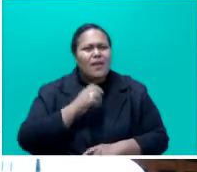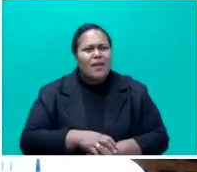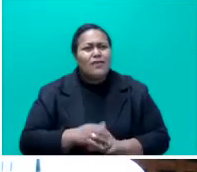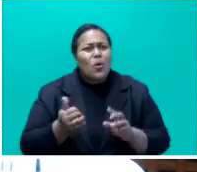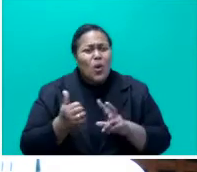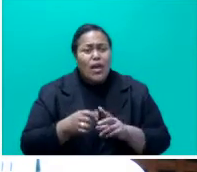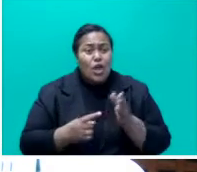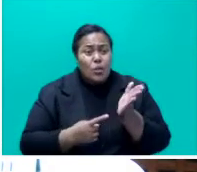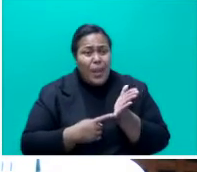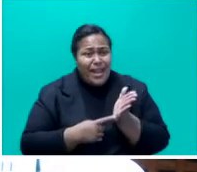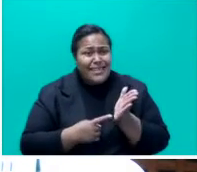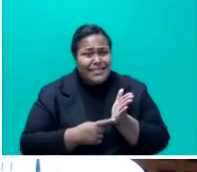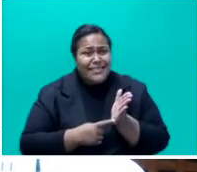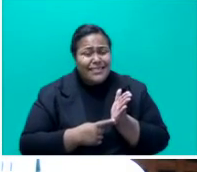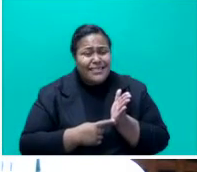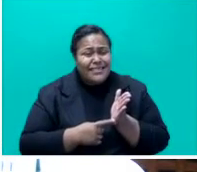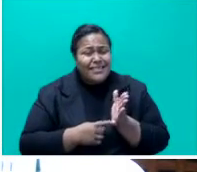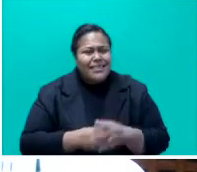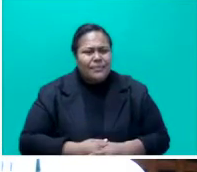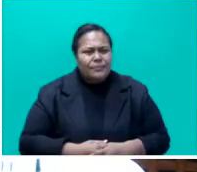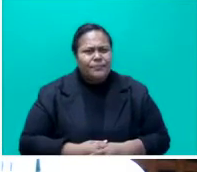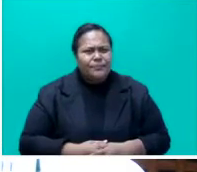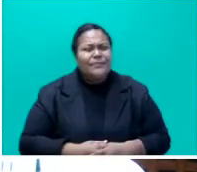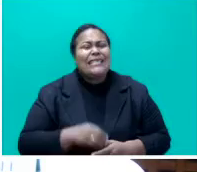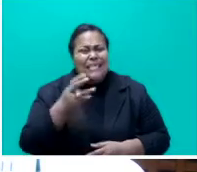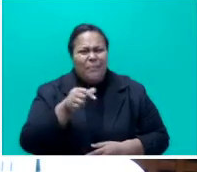latrine, pit latrine with slabs,